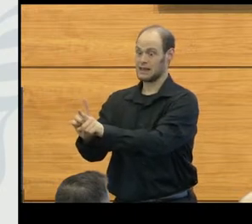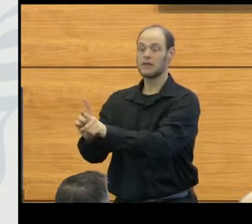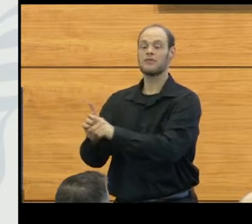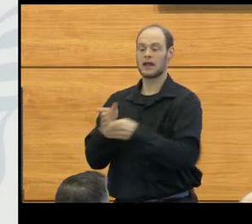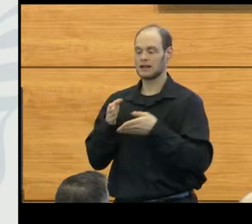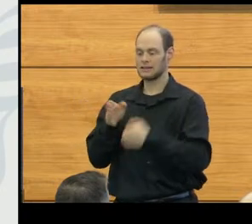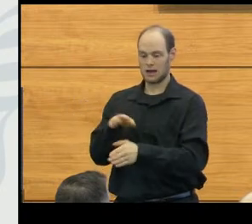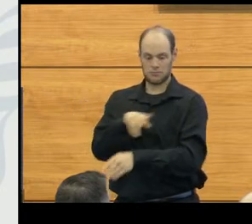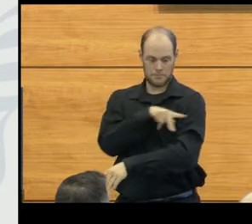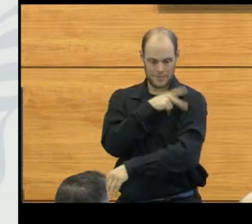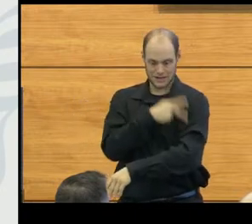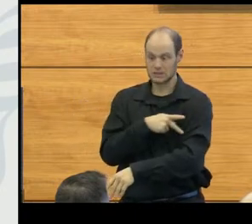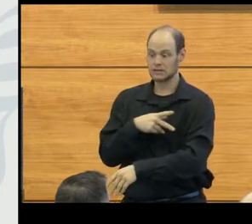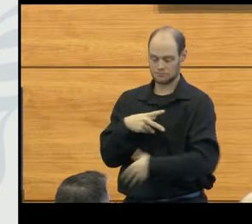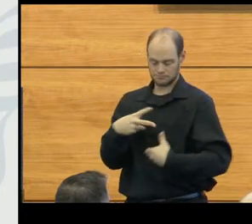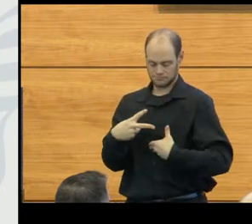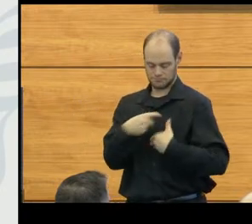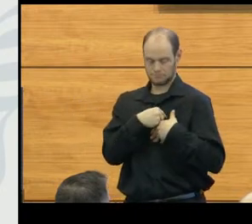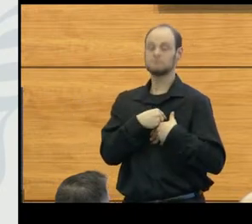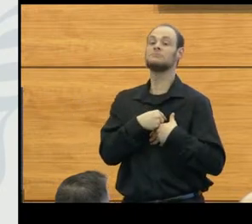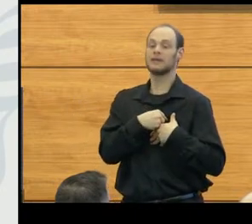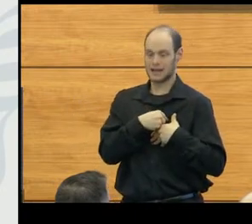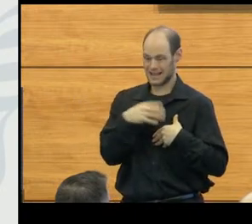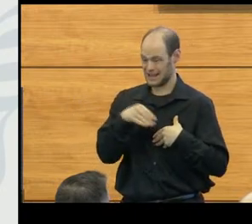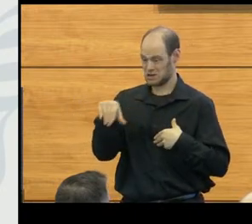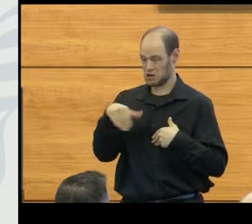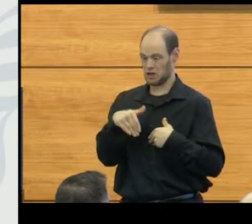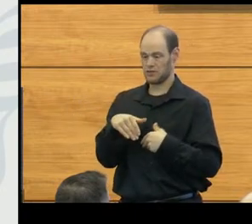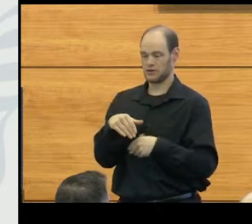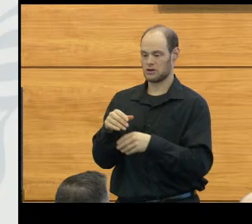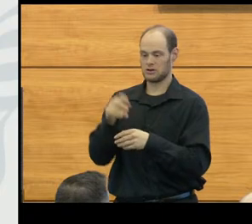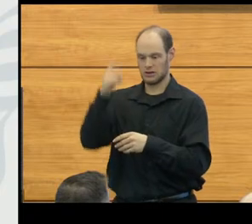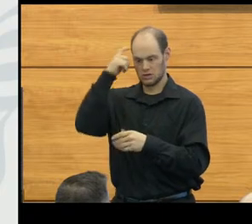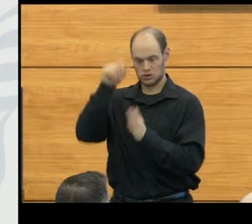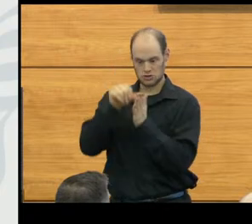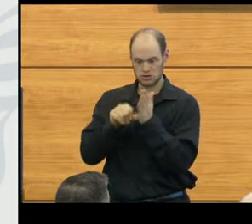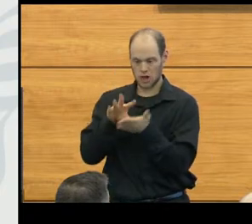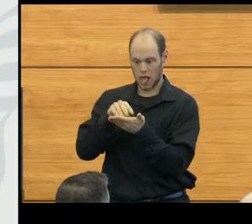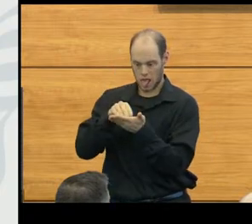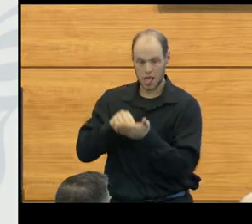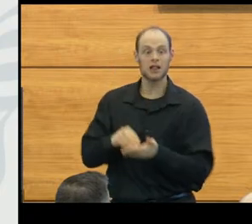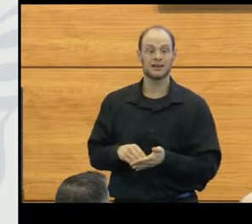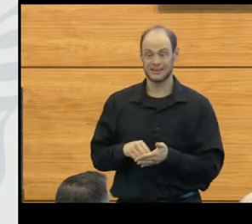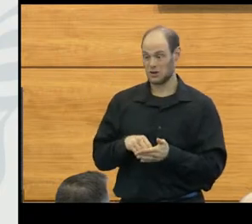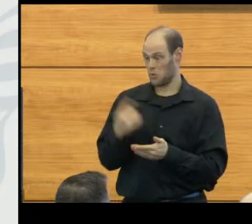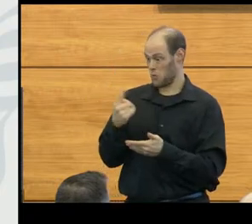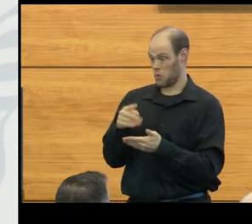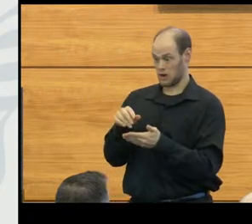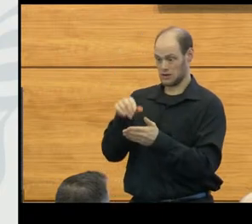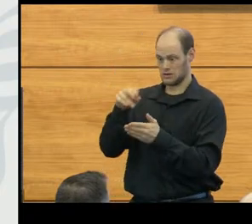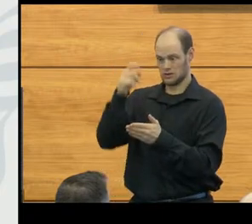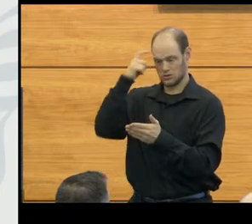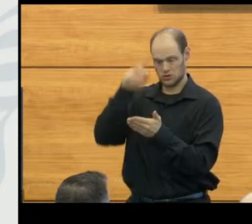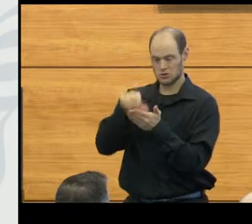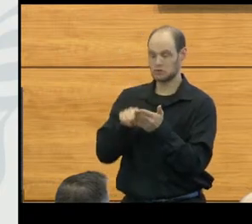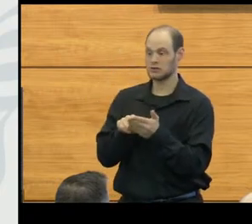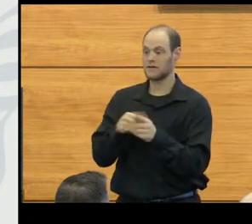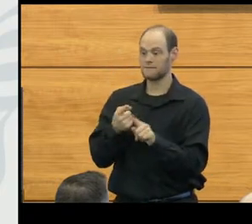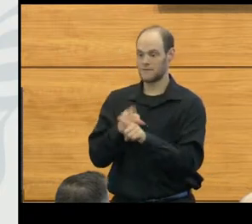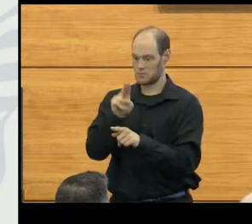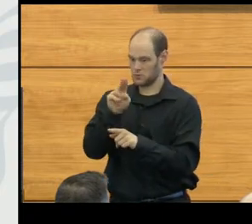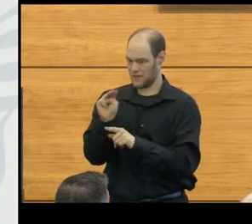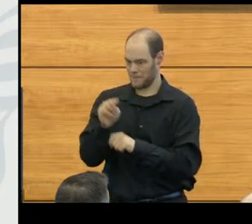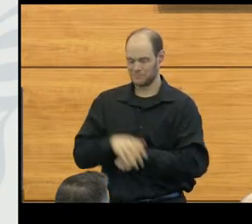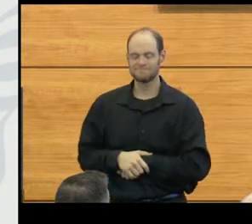for the patients to have the shunt put in and other neurosurgeons to learn about it. In fact, one of the neurosurgeons that did that was from the University